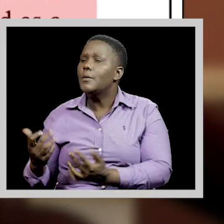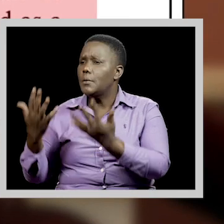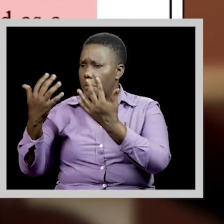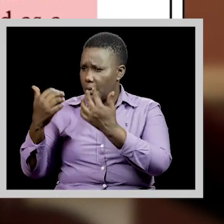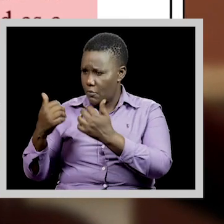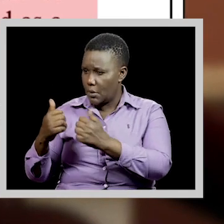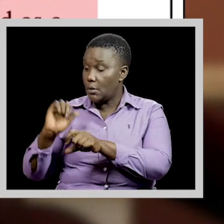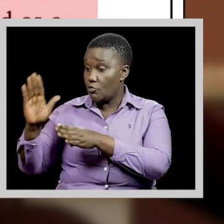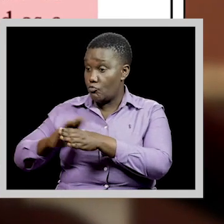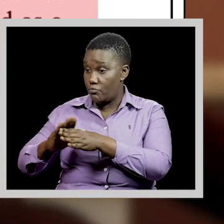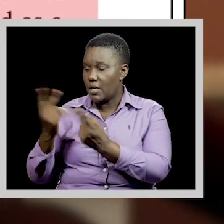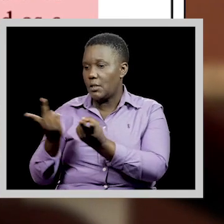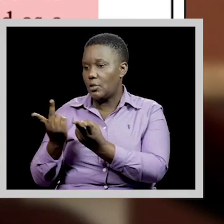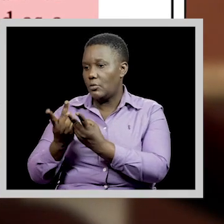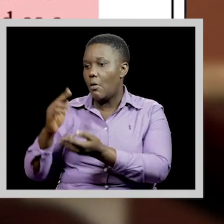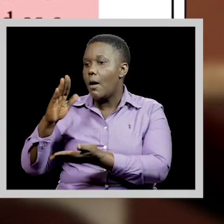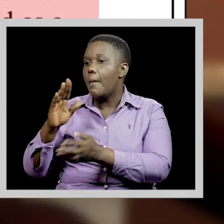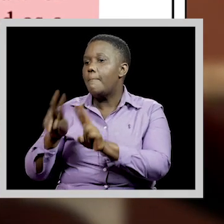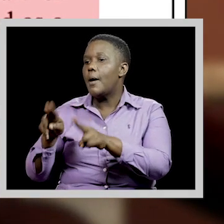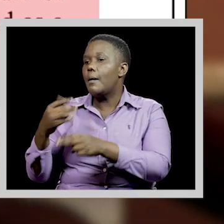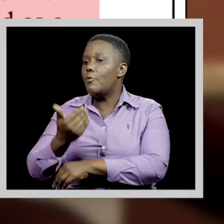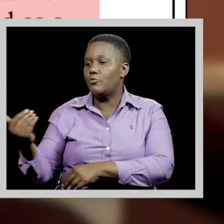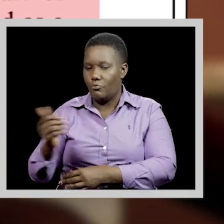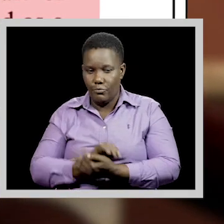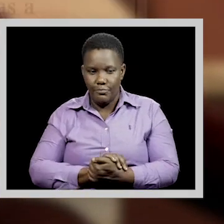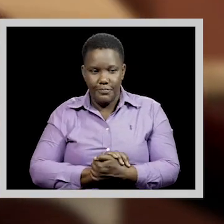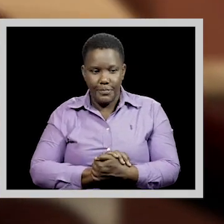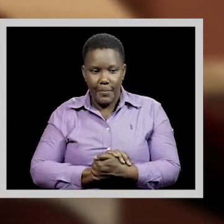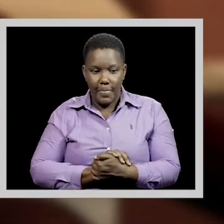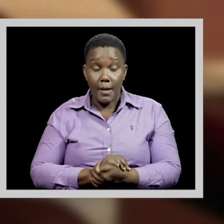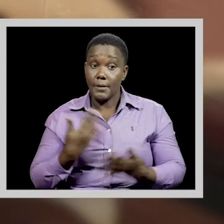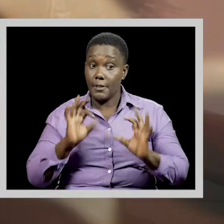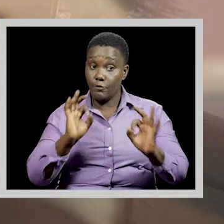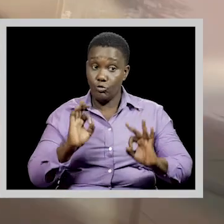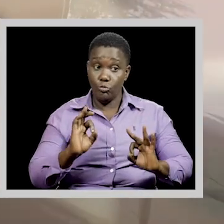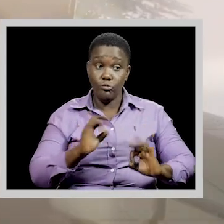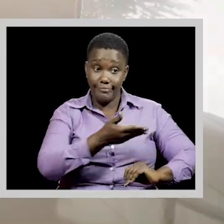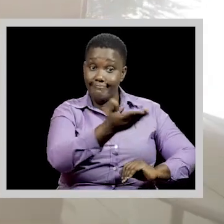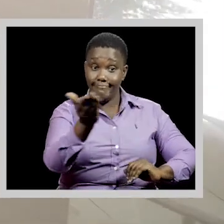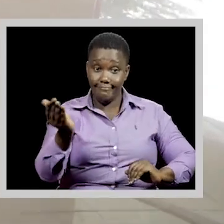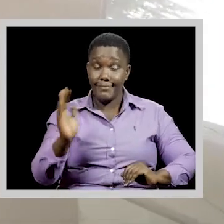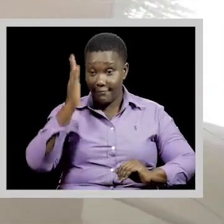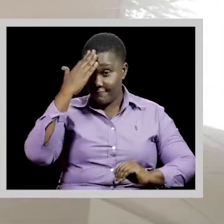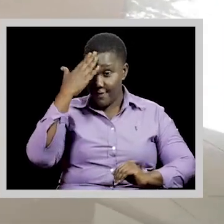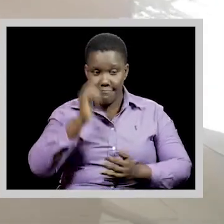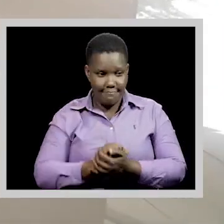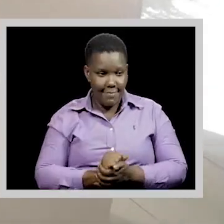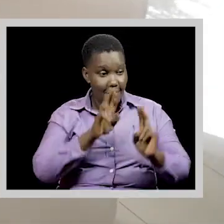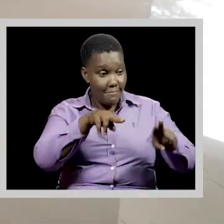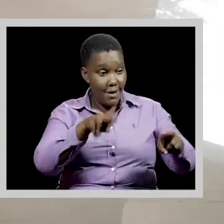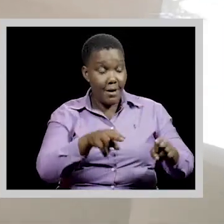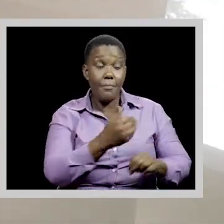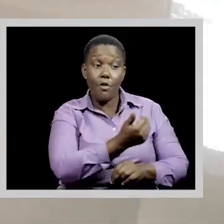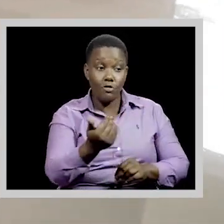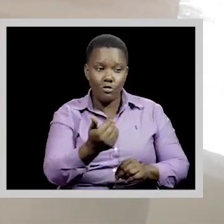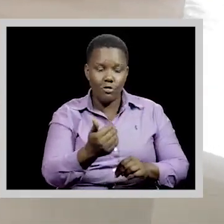premises may be used as a juvenile court. It should be noted that the juvenile courts